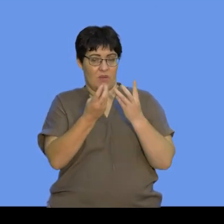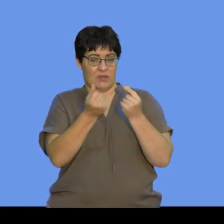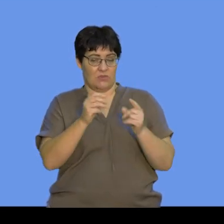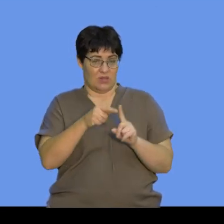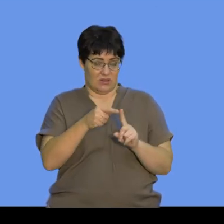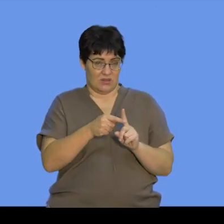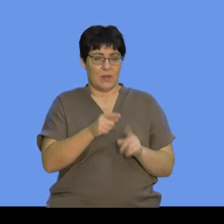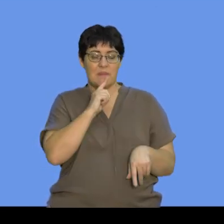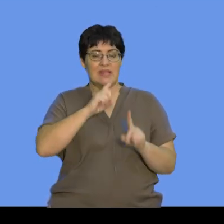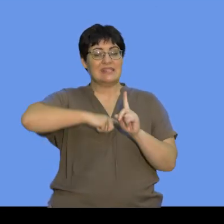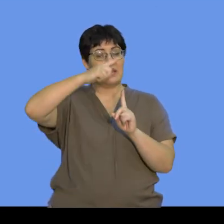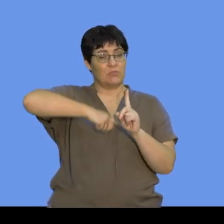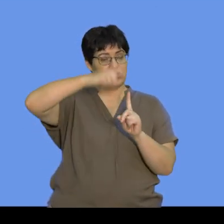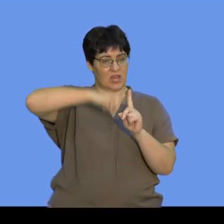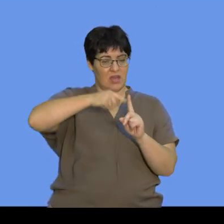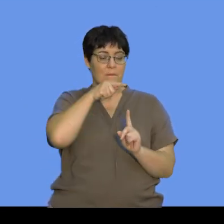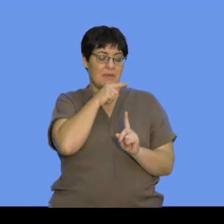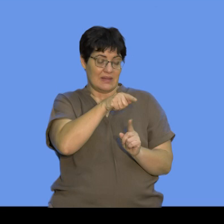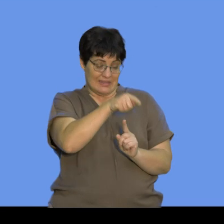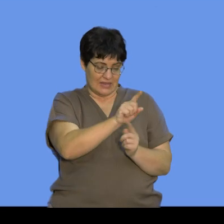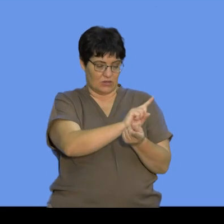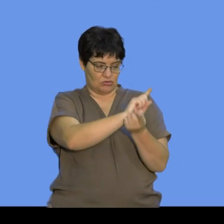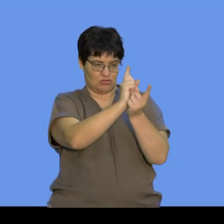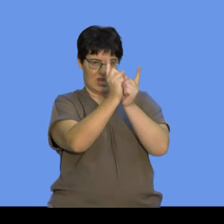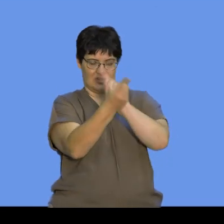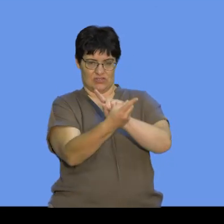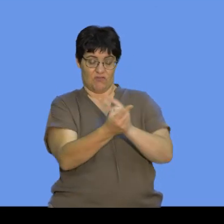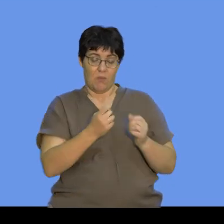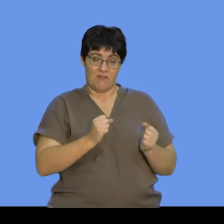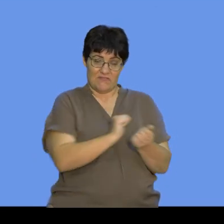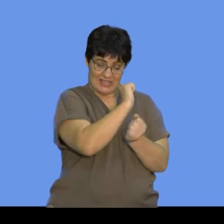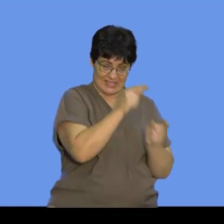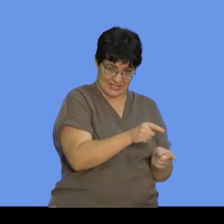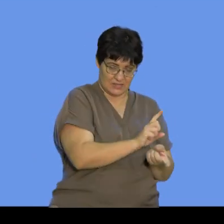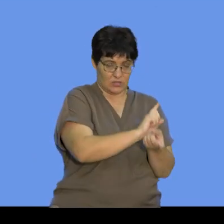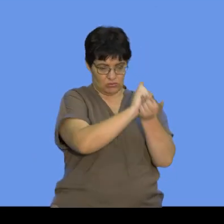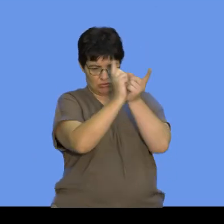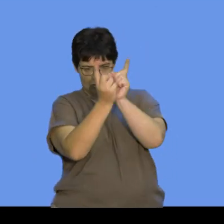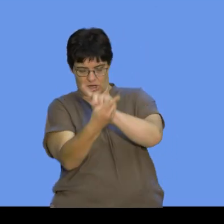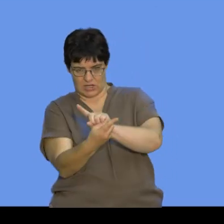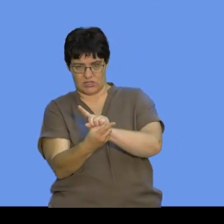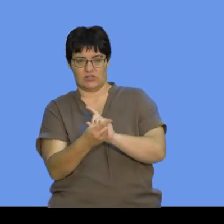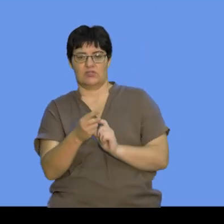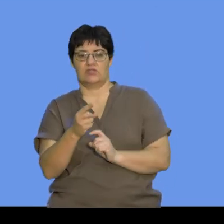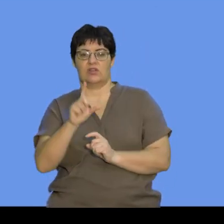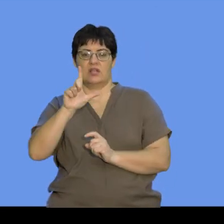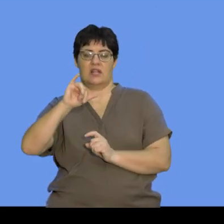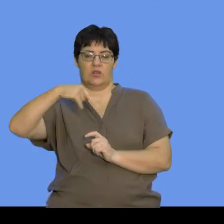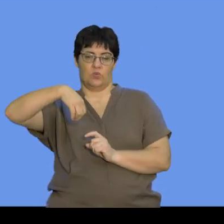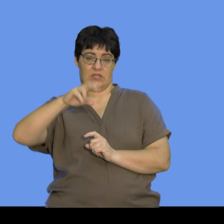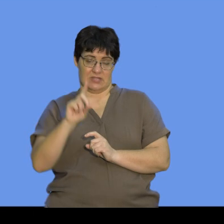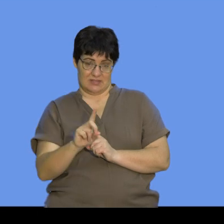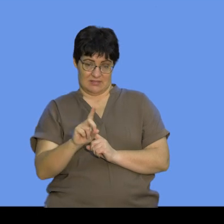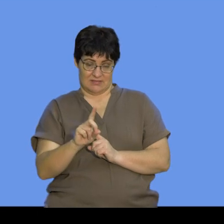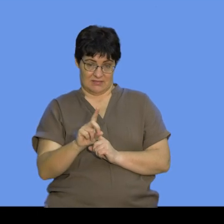temperature at which a substance changes, okay, from solid to liquid. So the change is actually change of state,